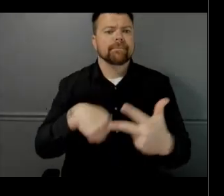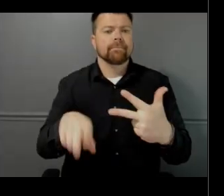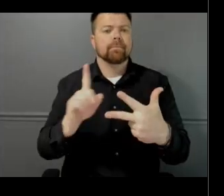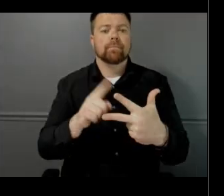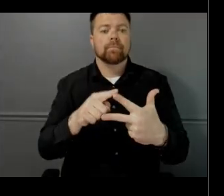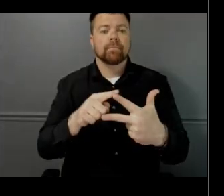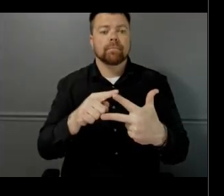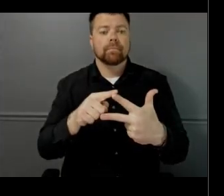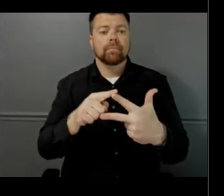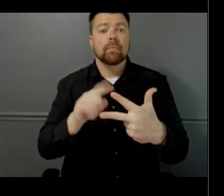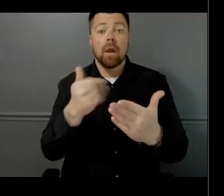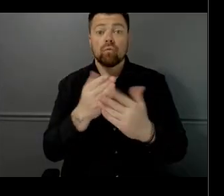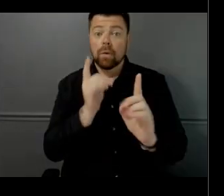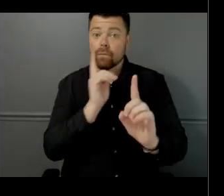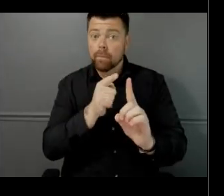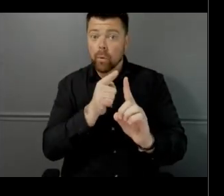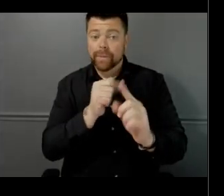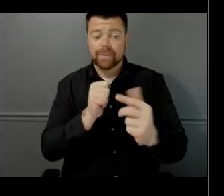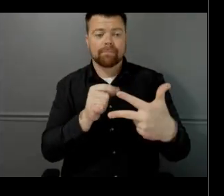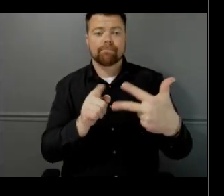Second option, arrival points.